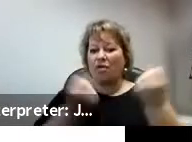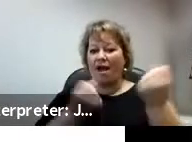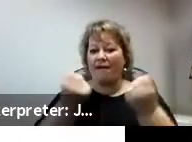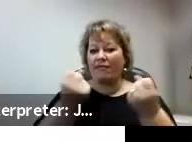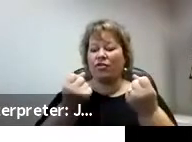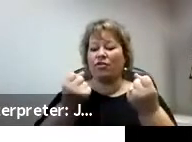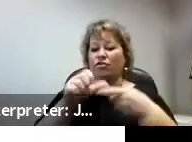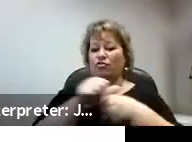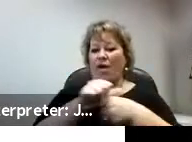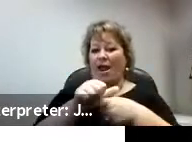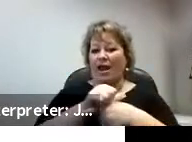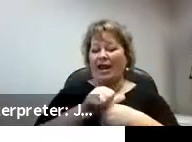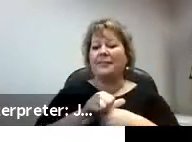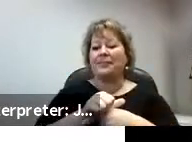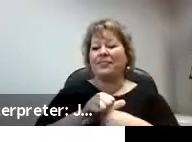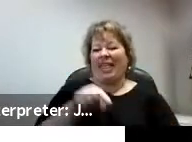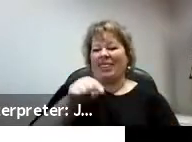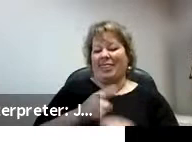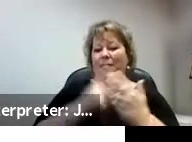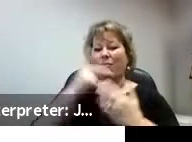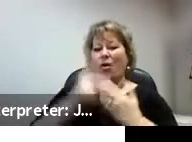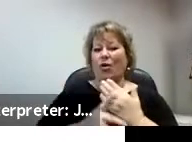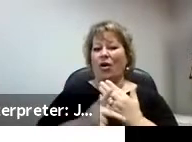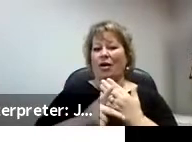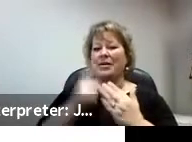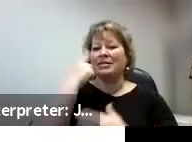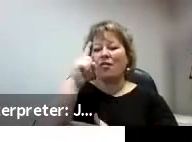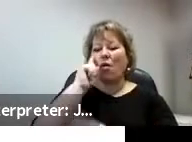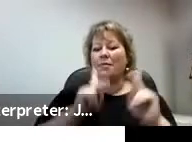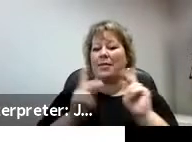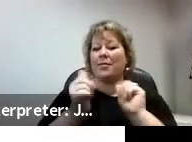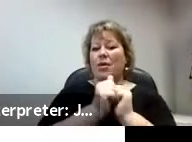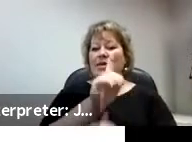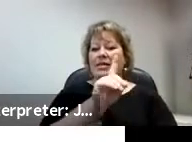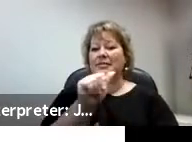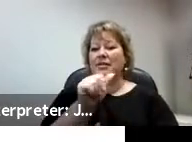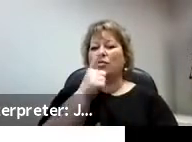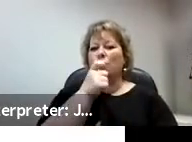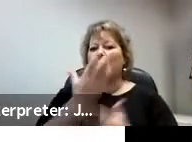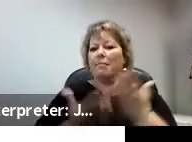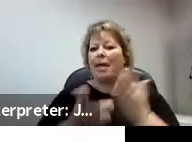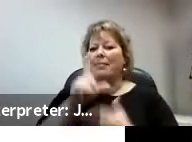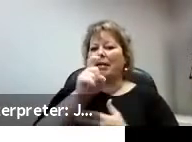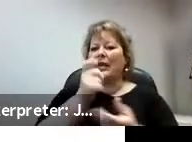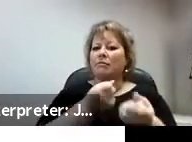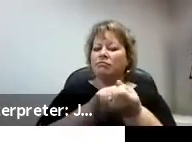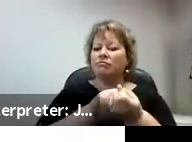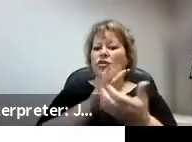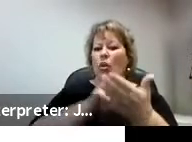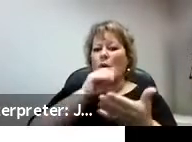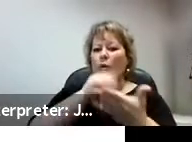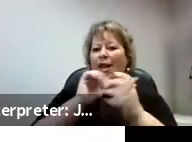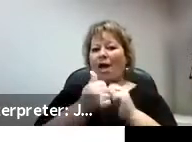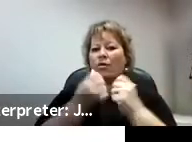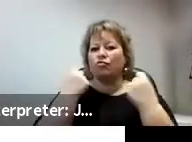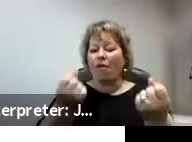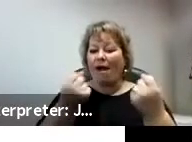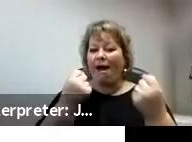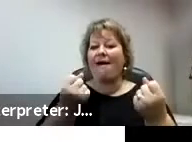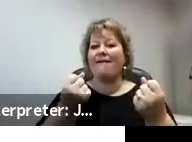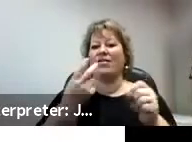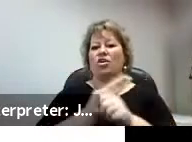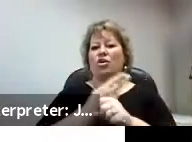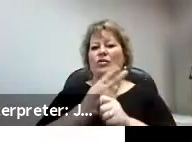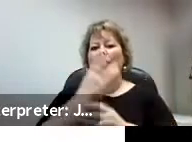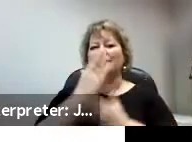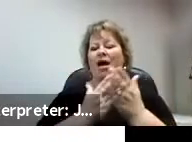training. This program is designed for individuals with disabilities who need assistance with learning to operate a vehicle using adaptive